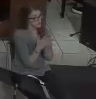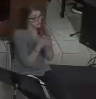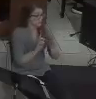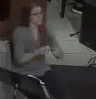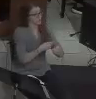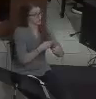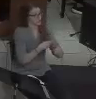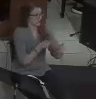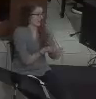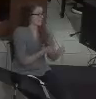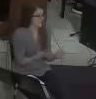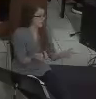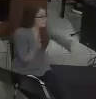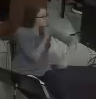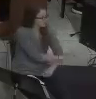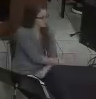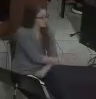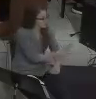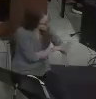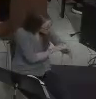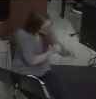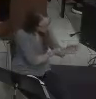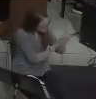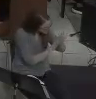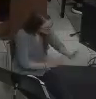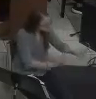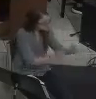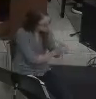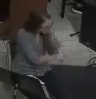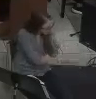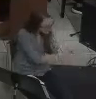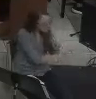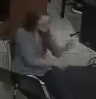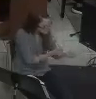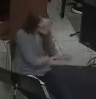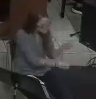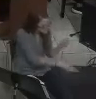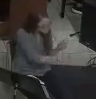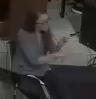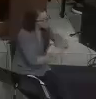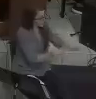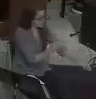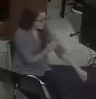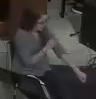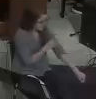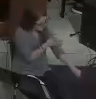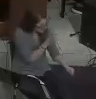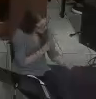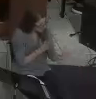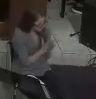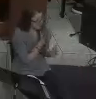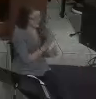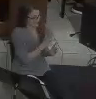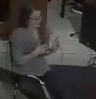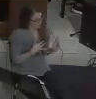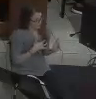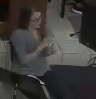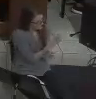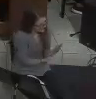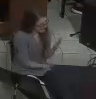first advocate, calling them, standing with them, showing them the power of God through his own heart and his